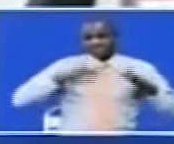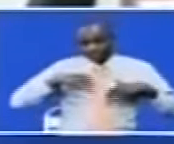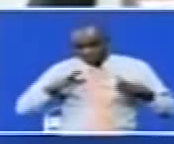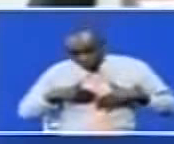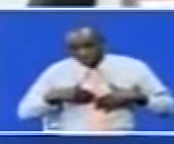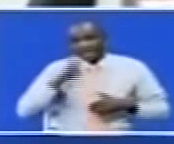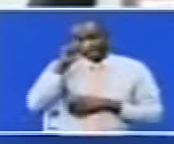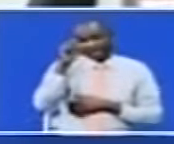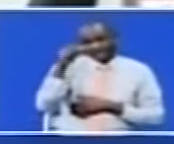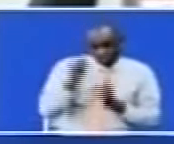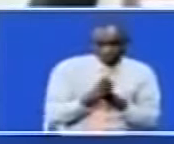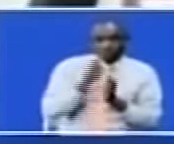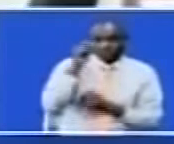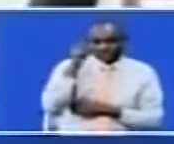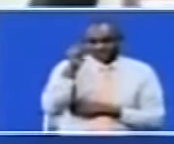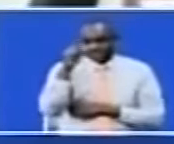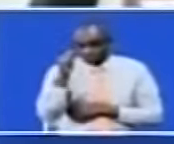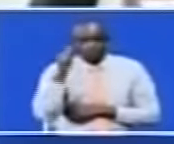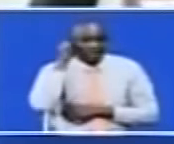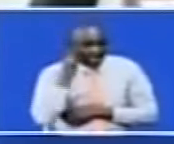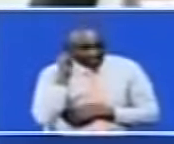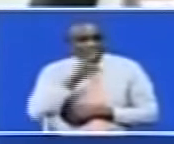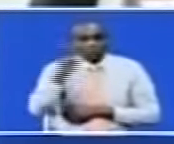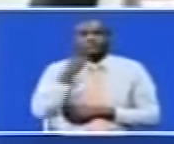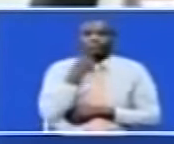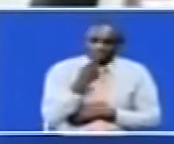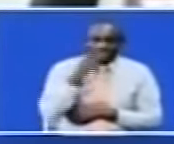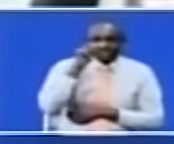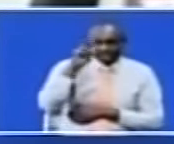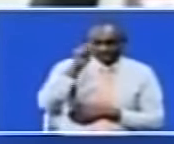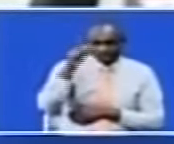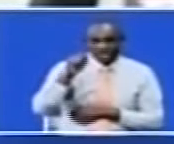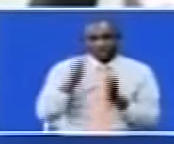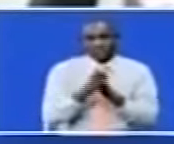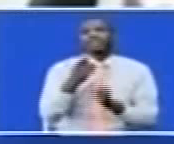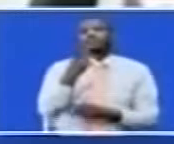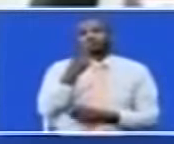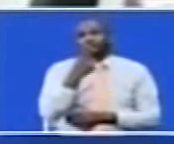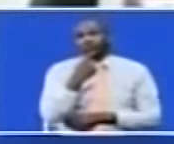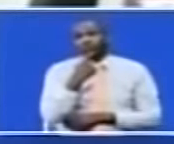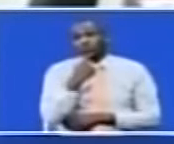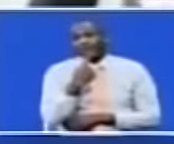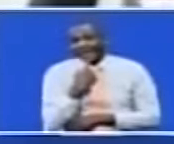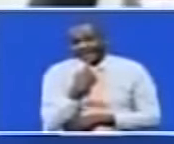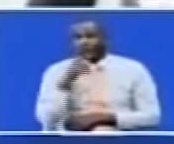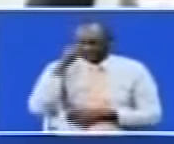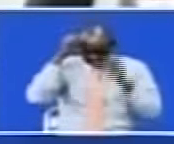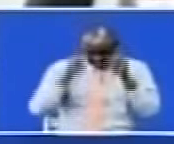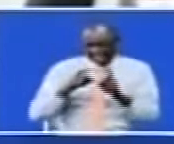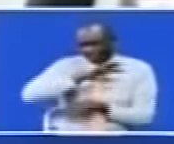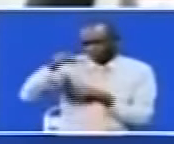Baringo, Elgeyo Marakwet, Uasin Gishu, Nandi, West Pokot, Trans Nzoia, and Turkana County. The reason why we decided as a region